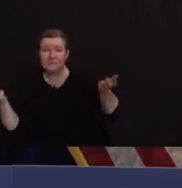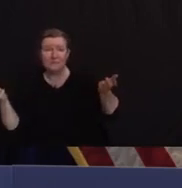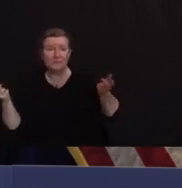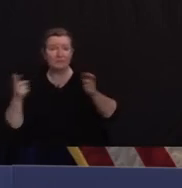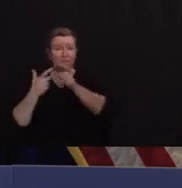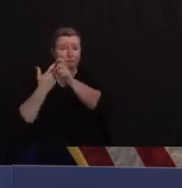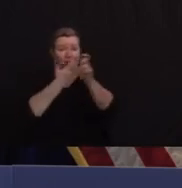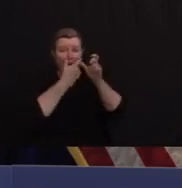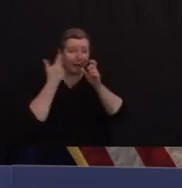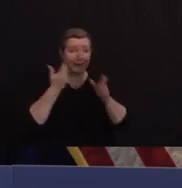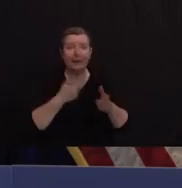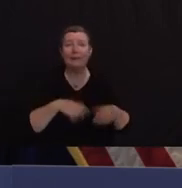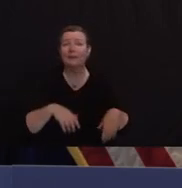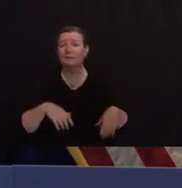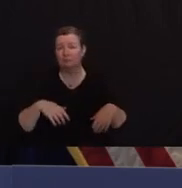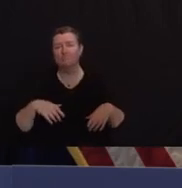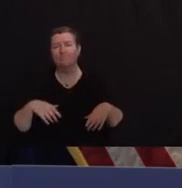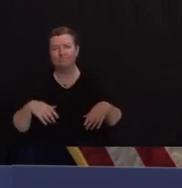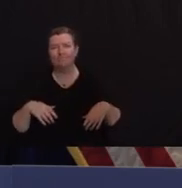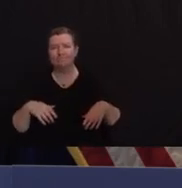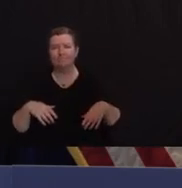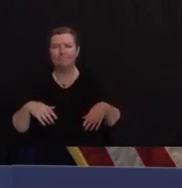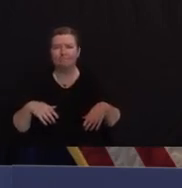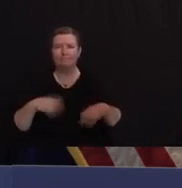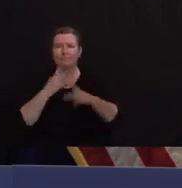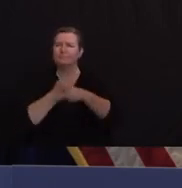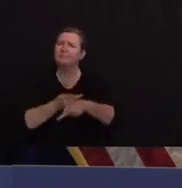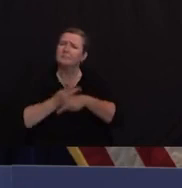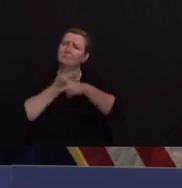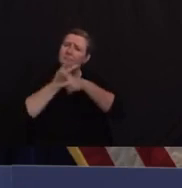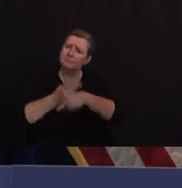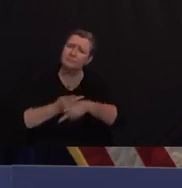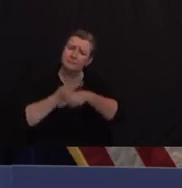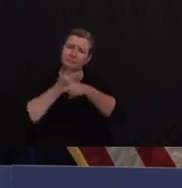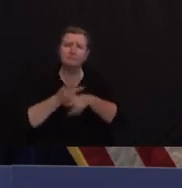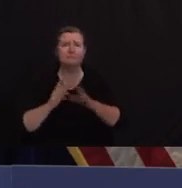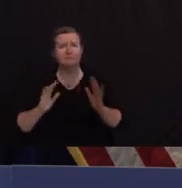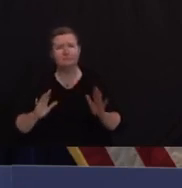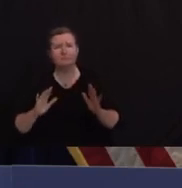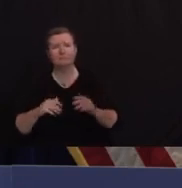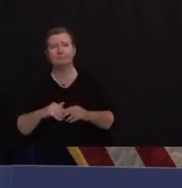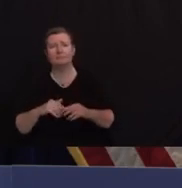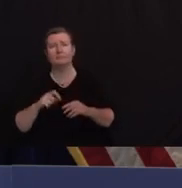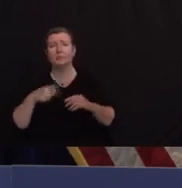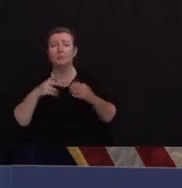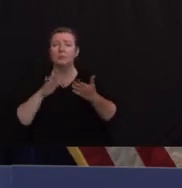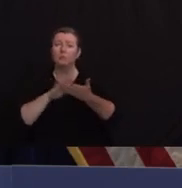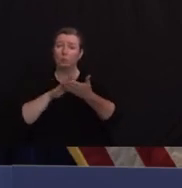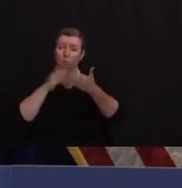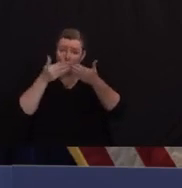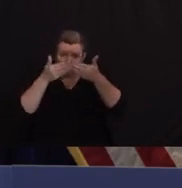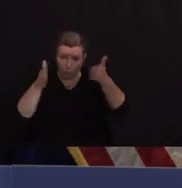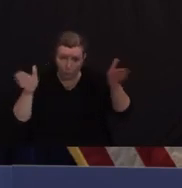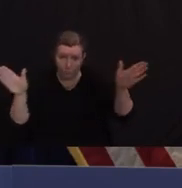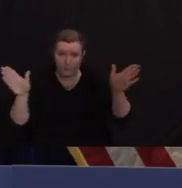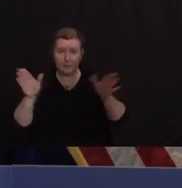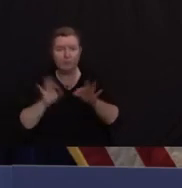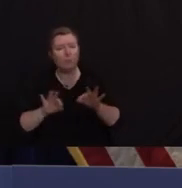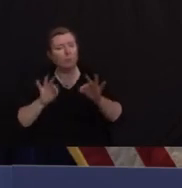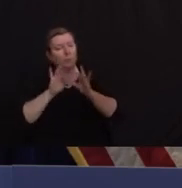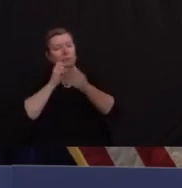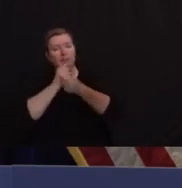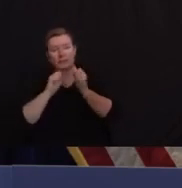transition back to in-person instruction. As children are welcome back, let's make sure it's done safely for all.